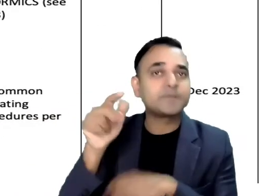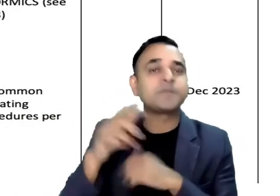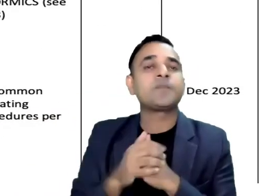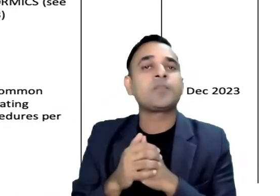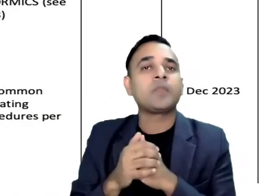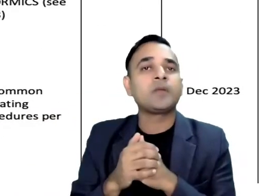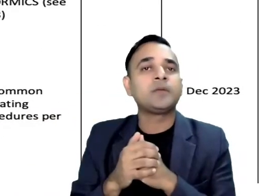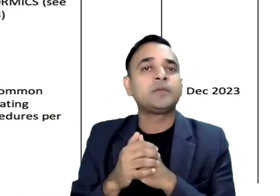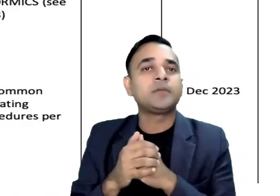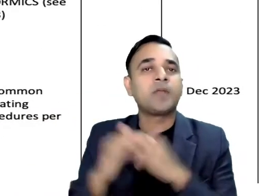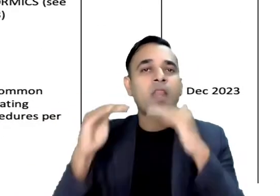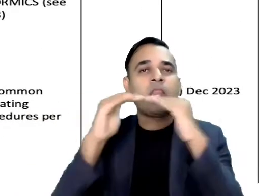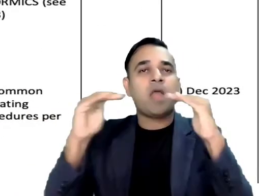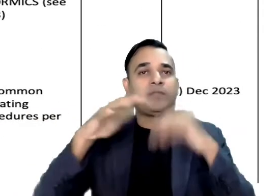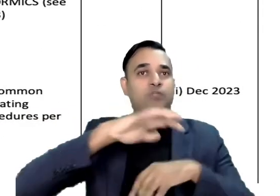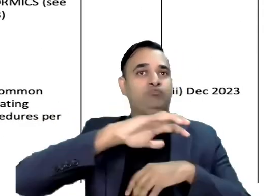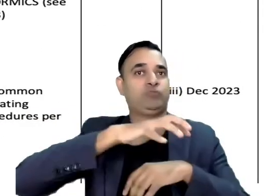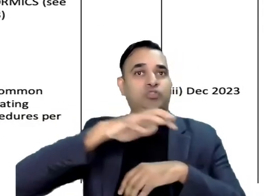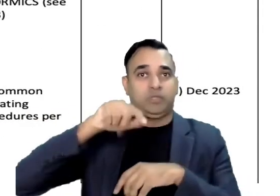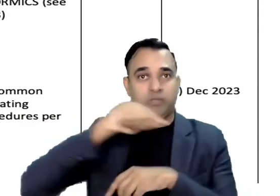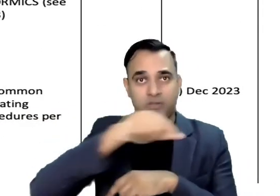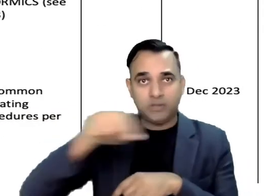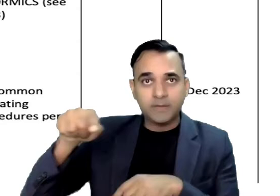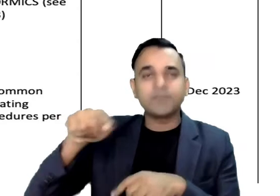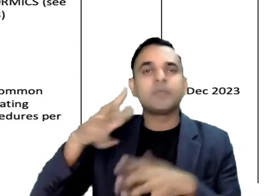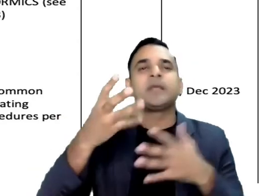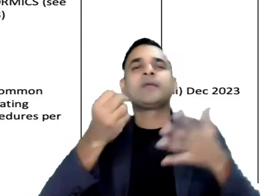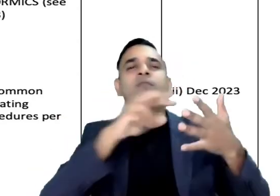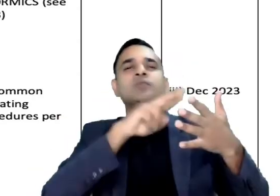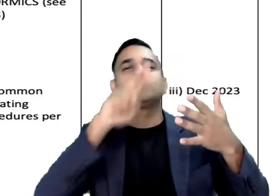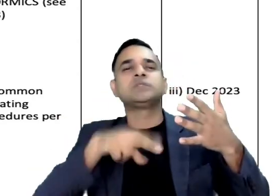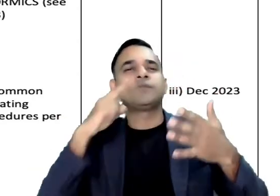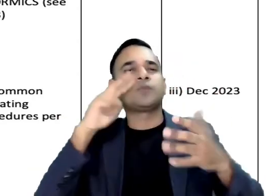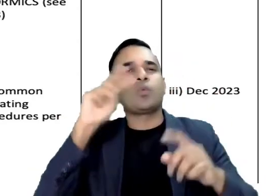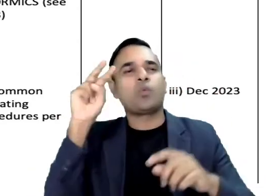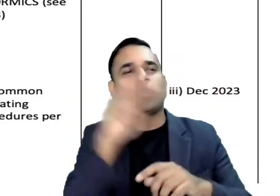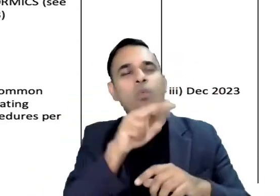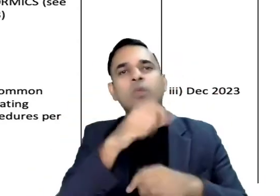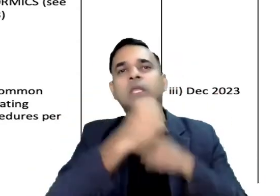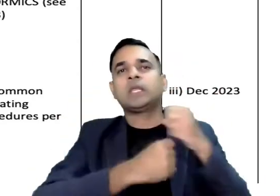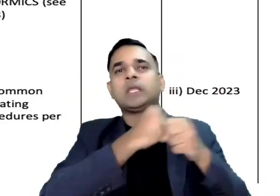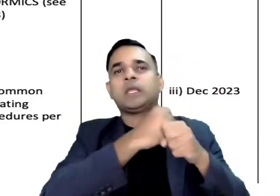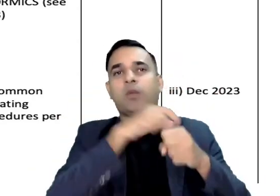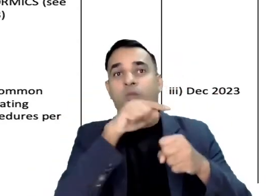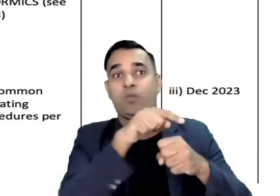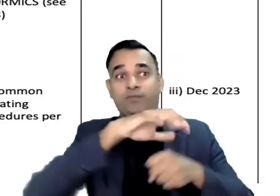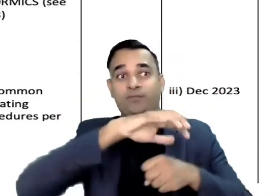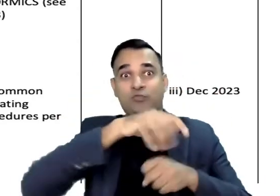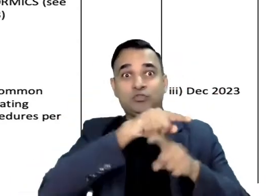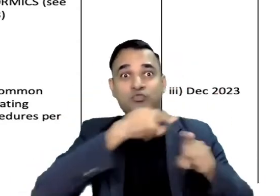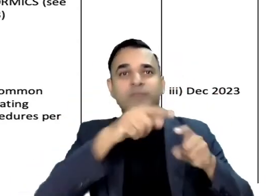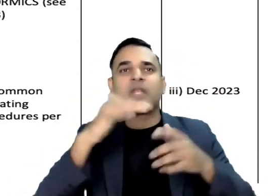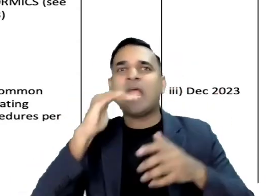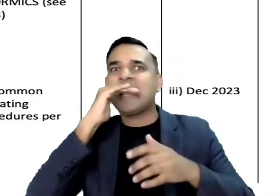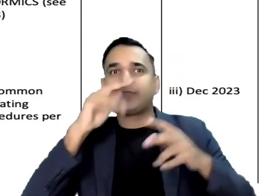annual regional risk reviews, cross-boundary technical and scientific cooperation, and information sharing,